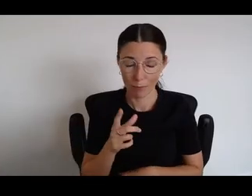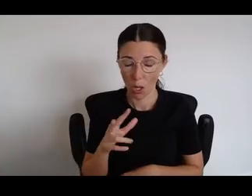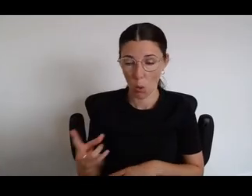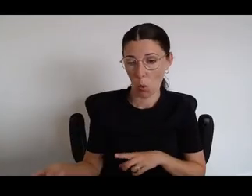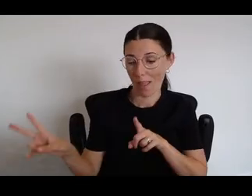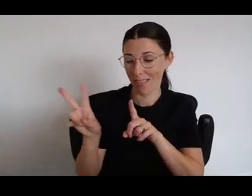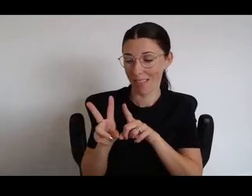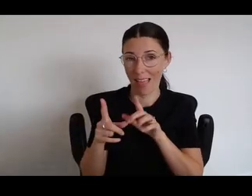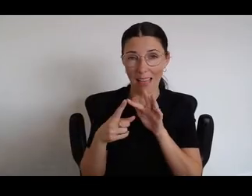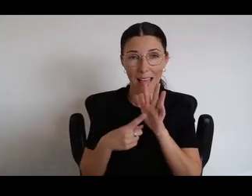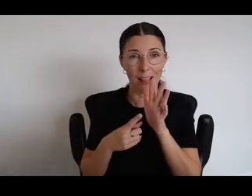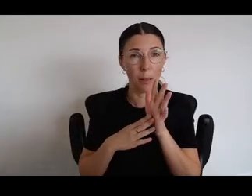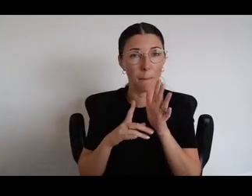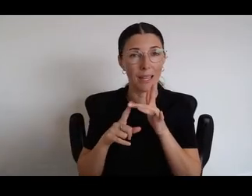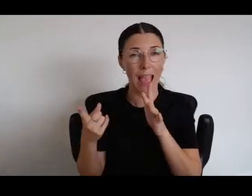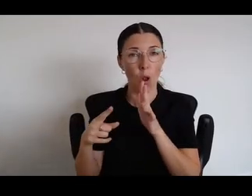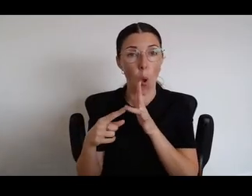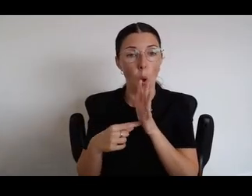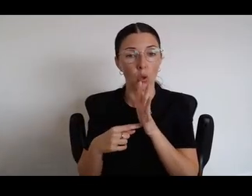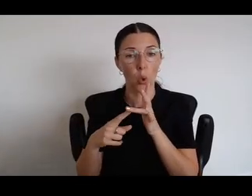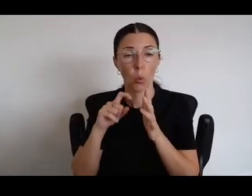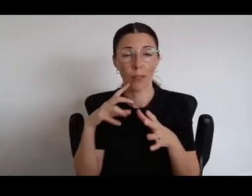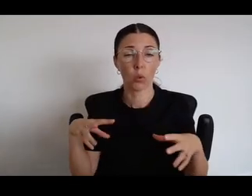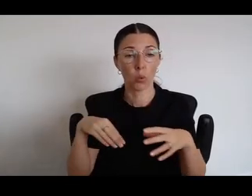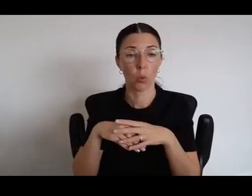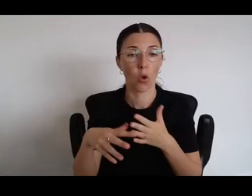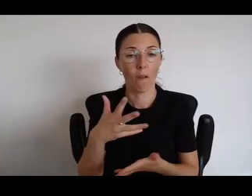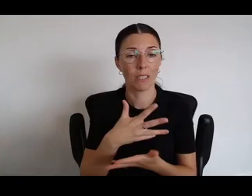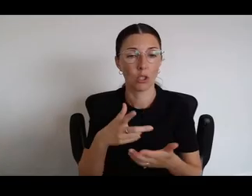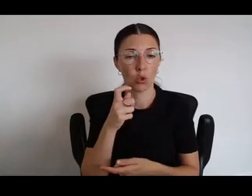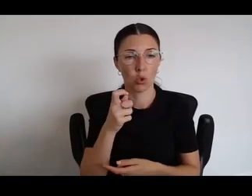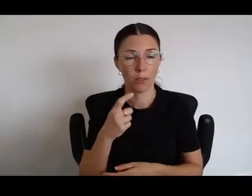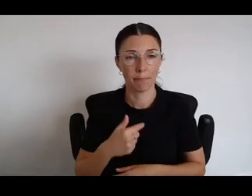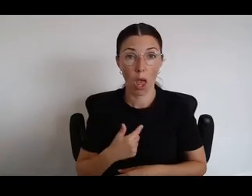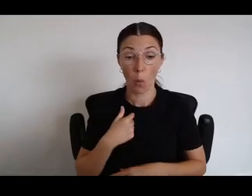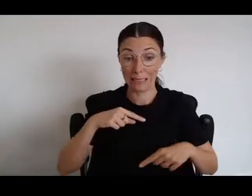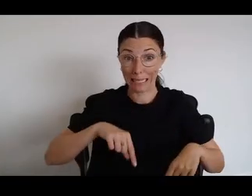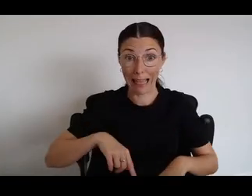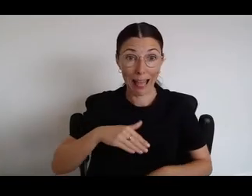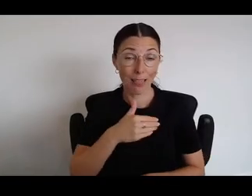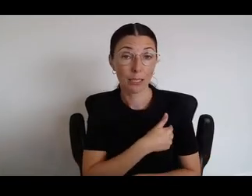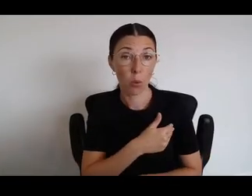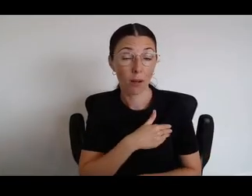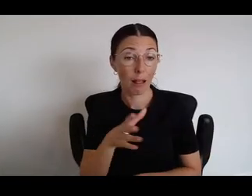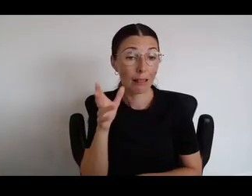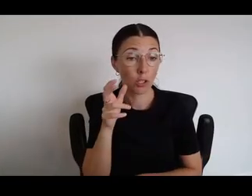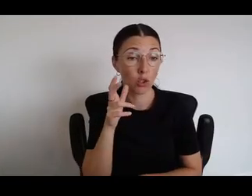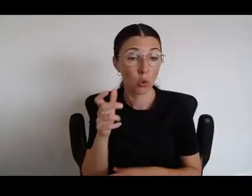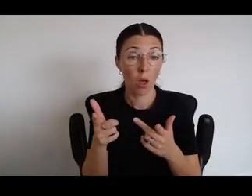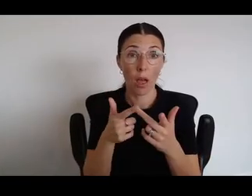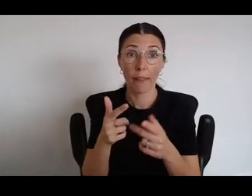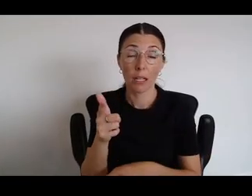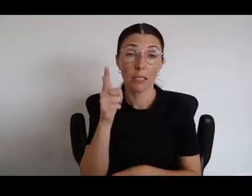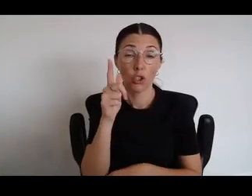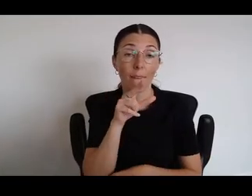Otto will join the conversation in a moment. I was here this morning listening to some of the teacher voice presentation, wonderful